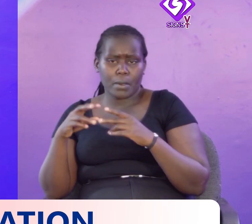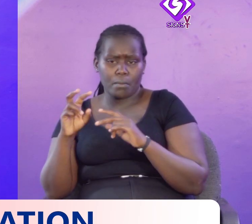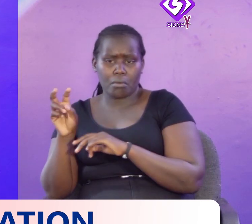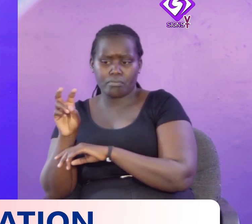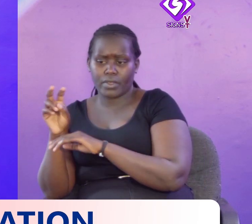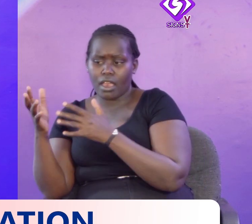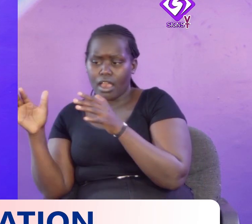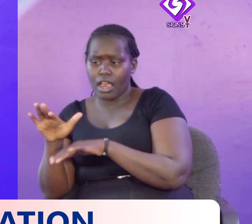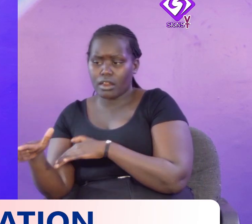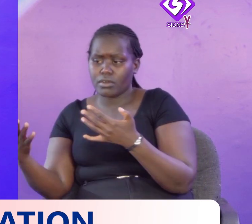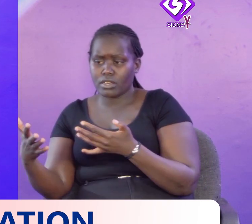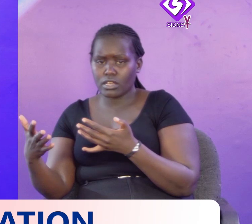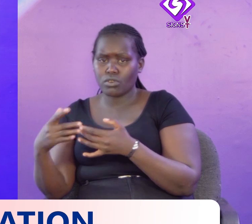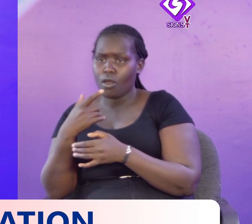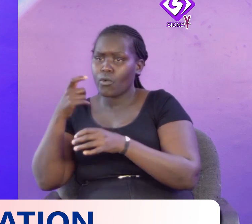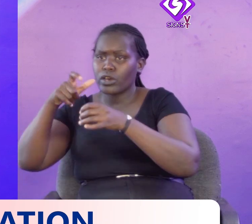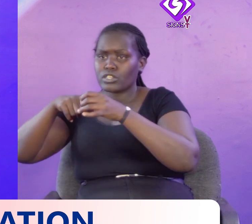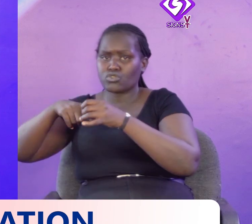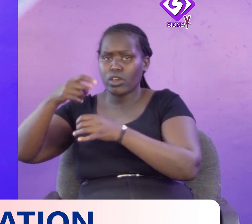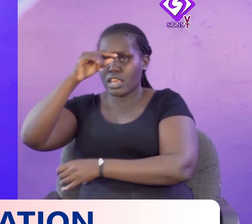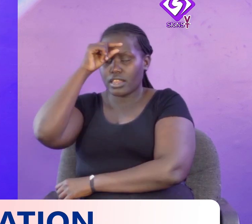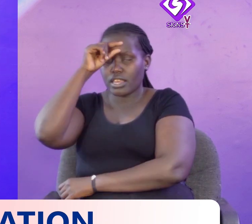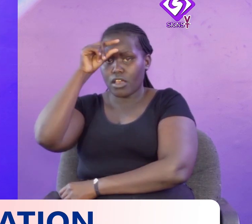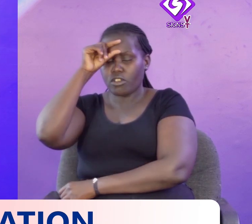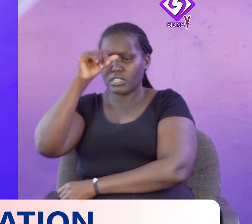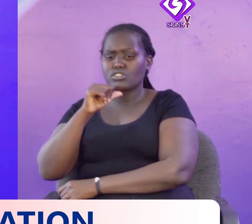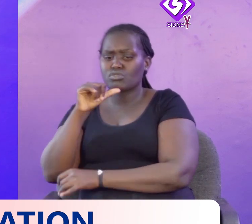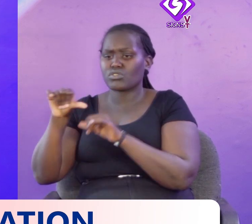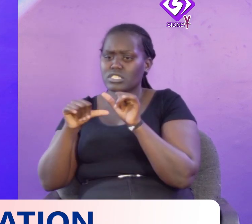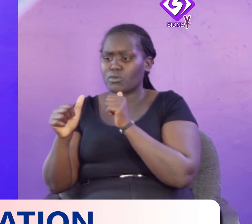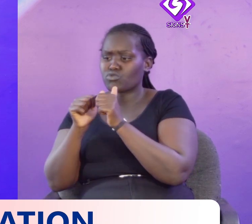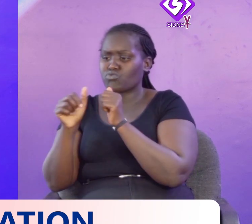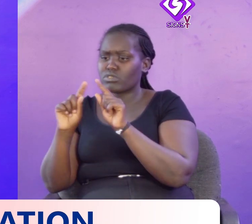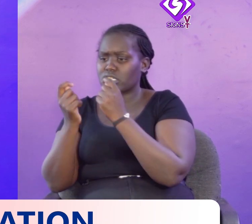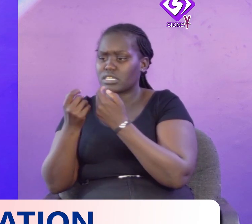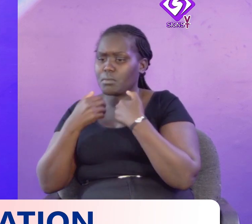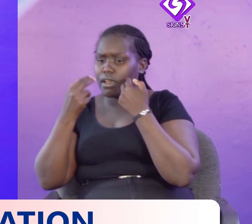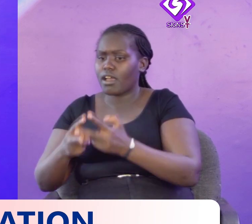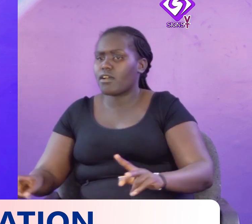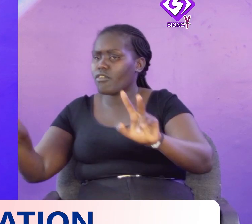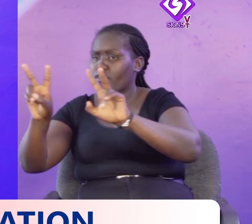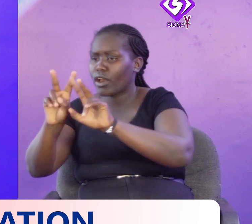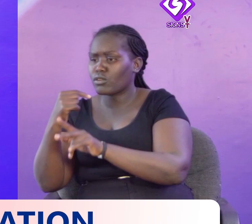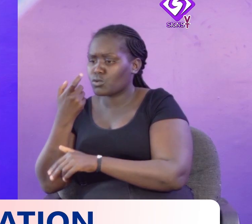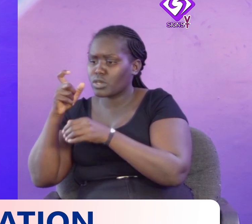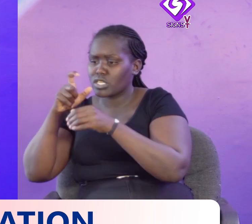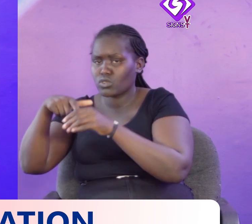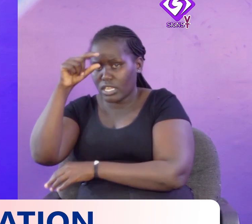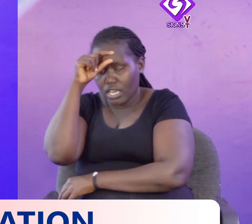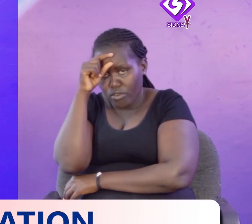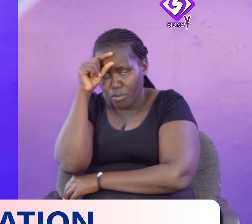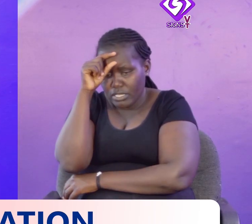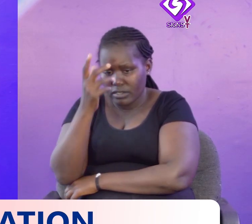place where ni nani anaingia kwa serikali. It's not about which team has values. Ni nani ataingia kwa serikali.